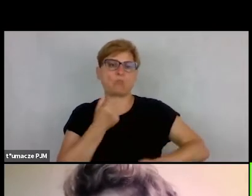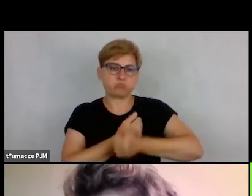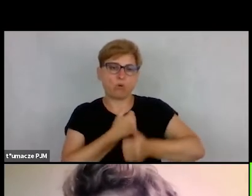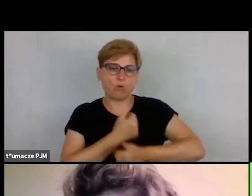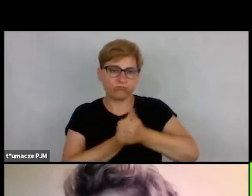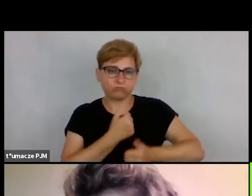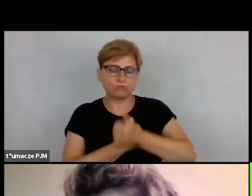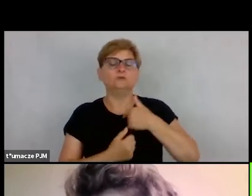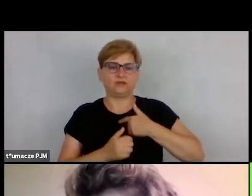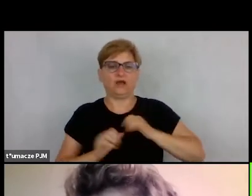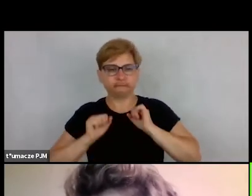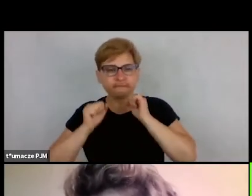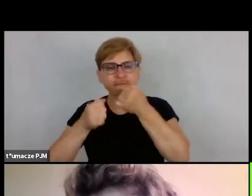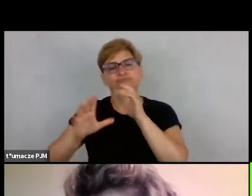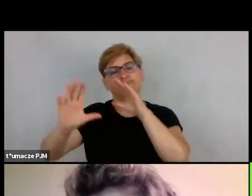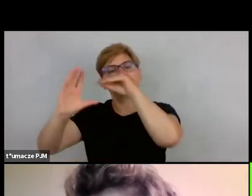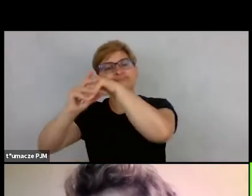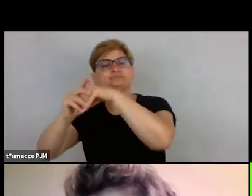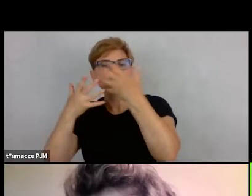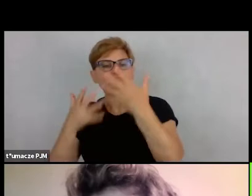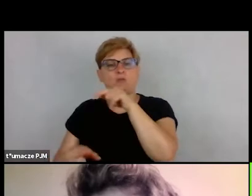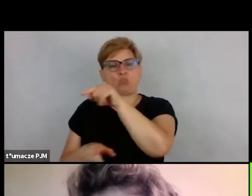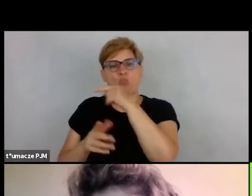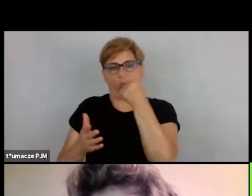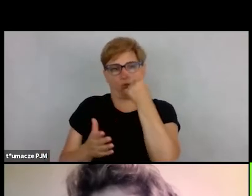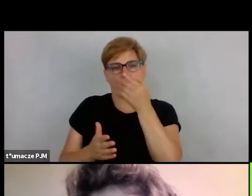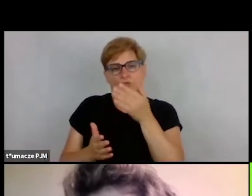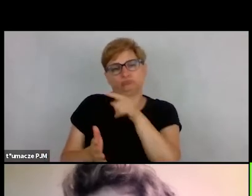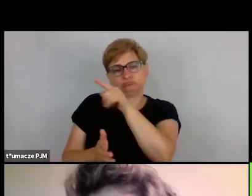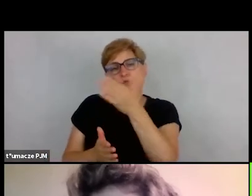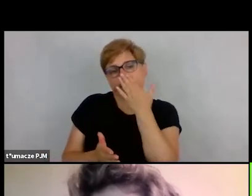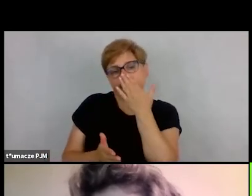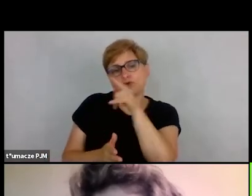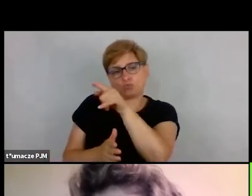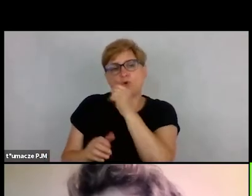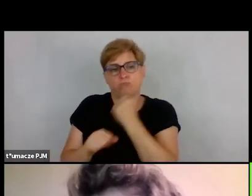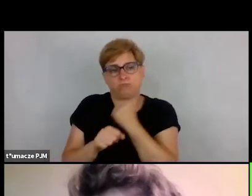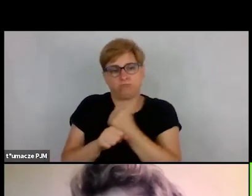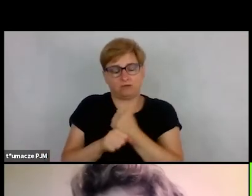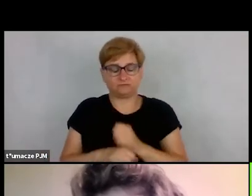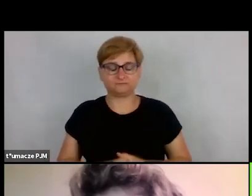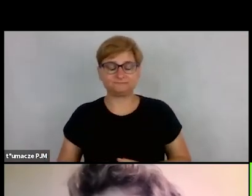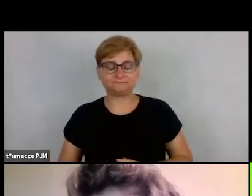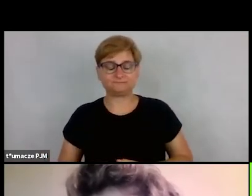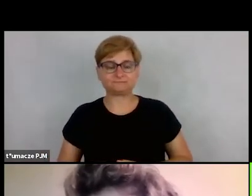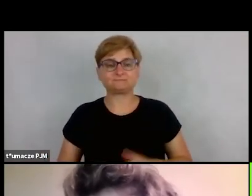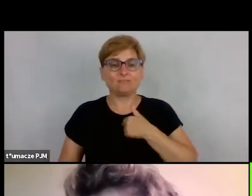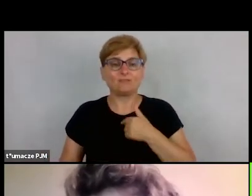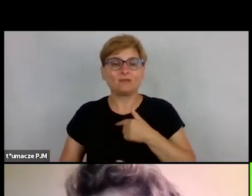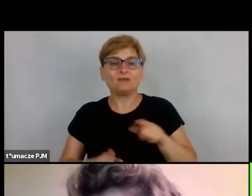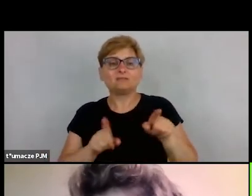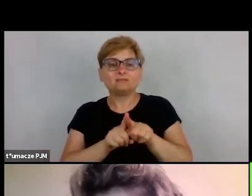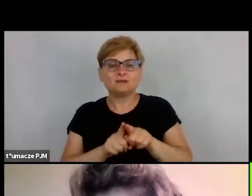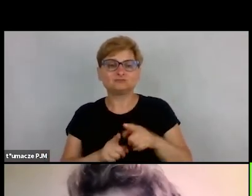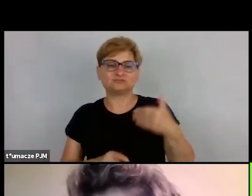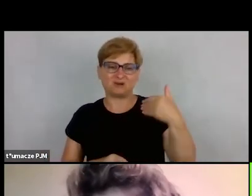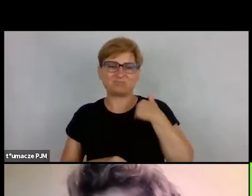my university years, kind of random attacks on the street in Berkeley in California, not a place where one might